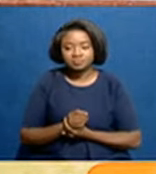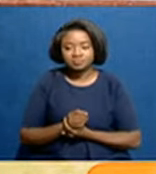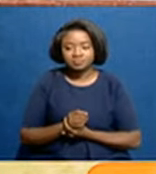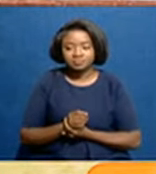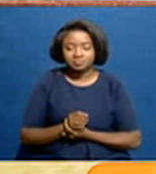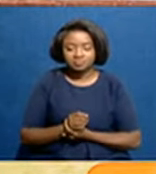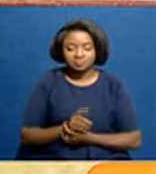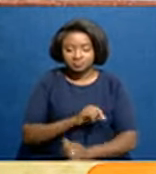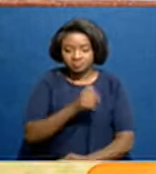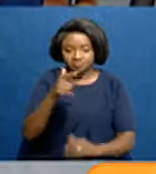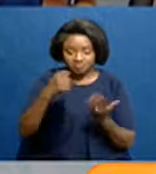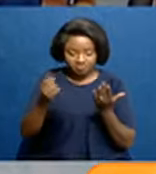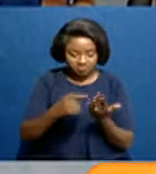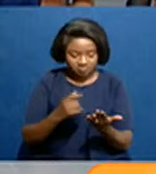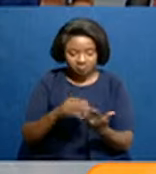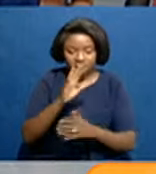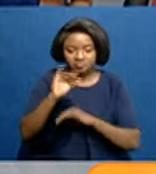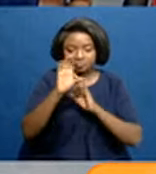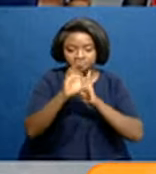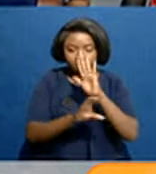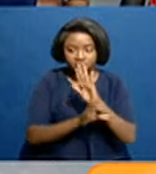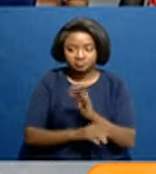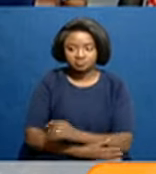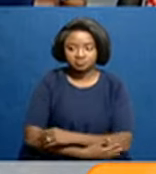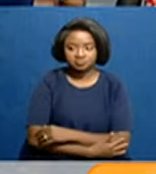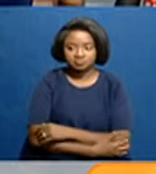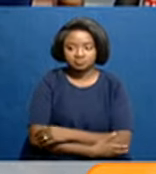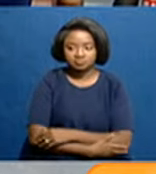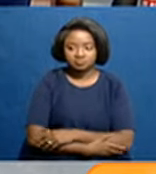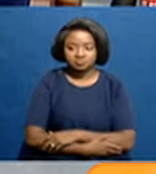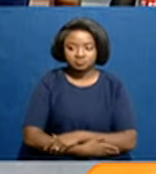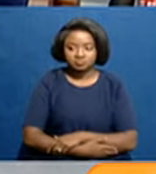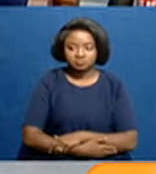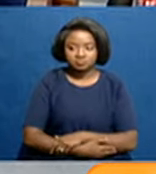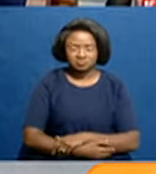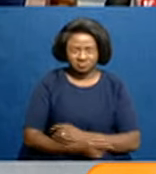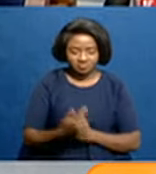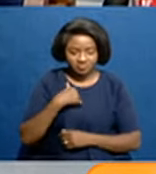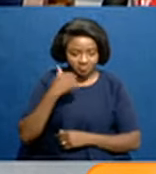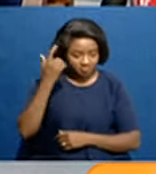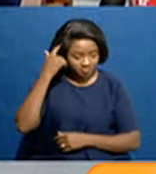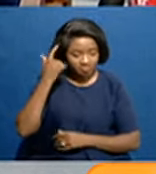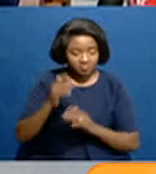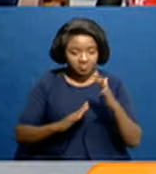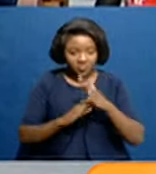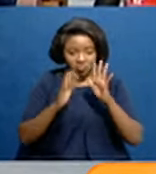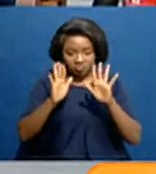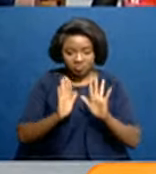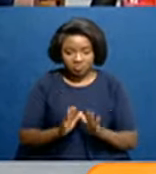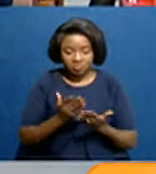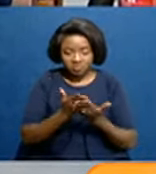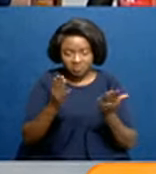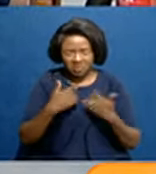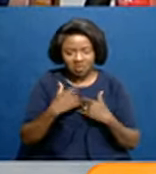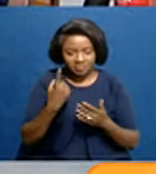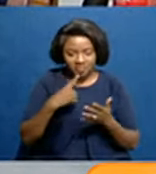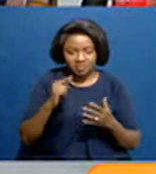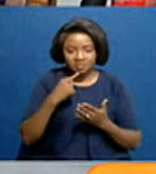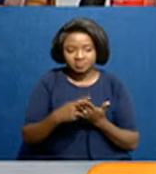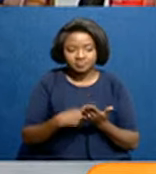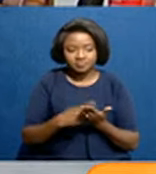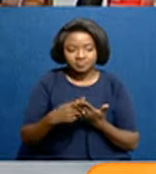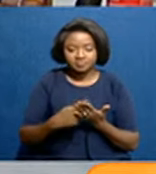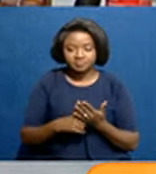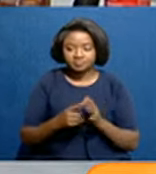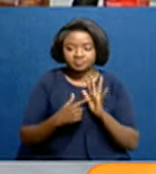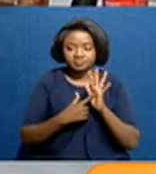some extracts from the Constitution, if you do allow me, because yes. I think it is important to have the right conversation. If you go to the